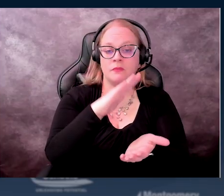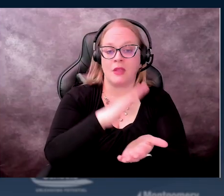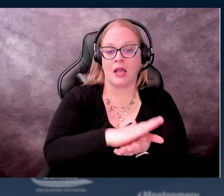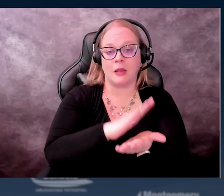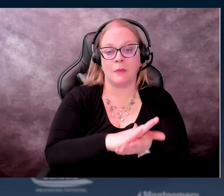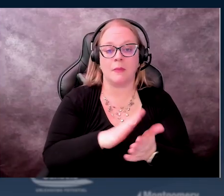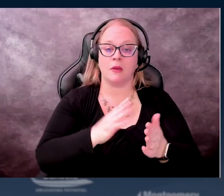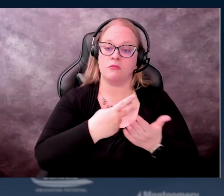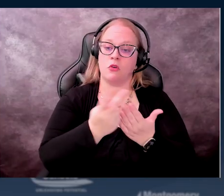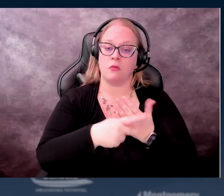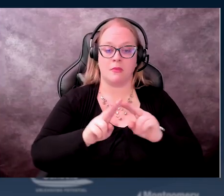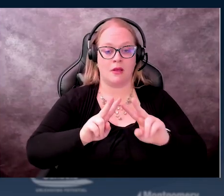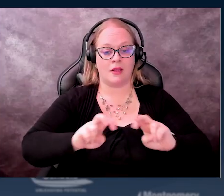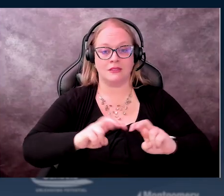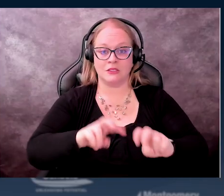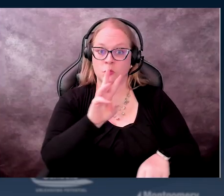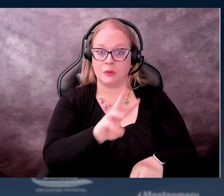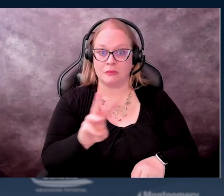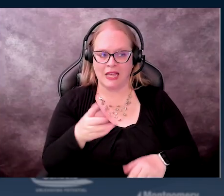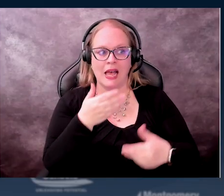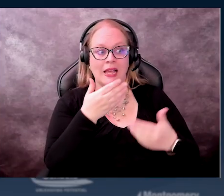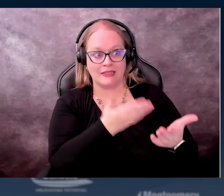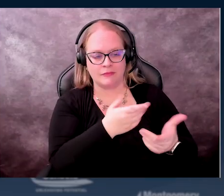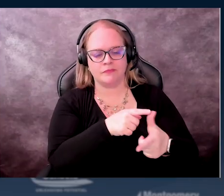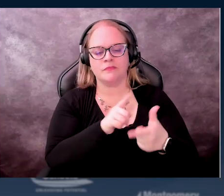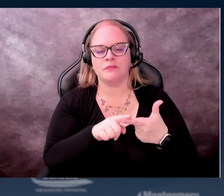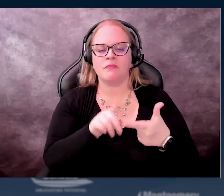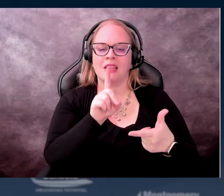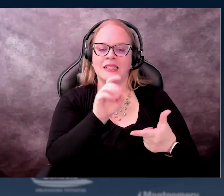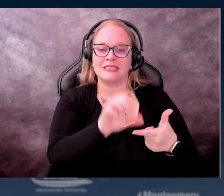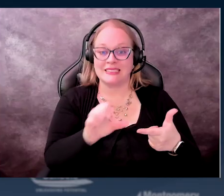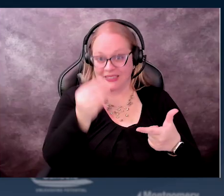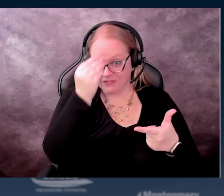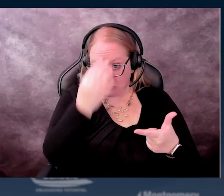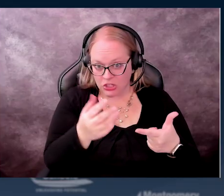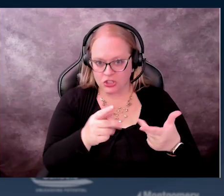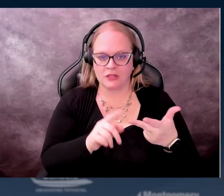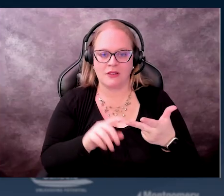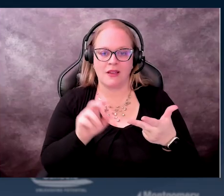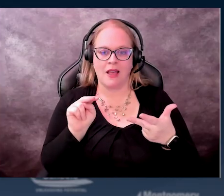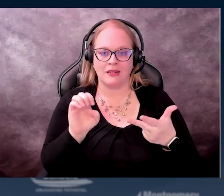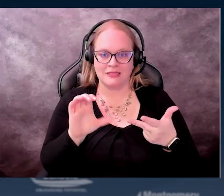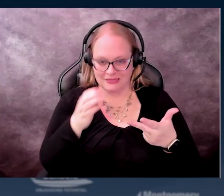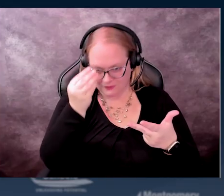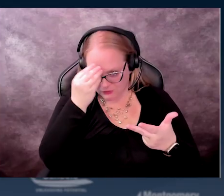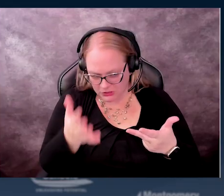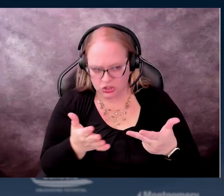well as the DCC information and NEC.